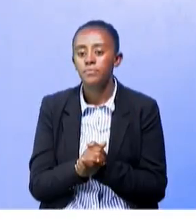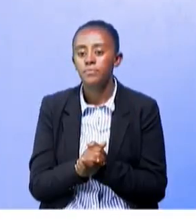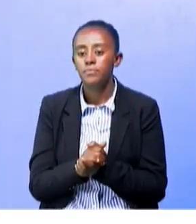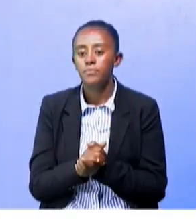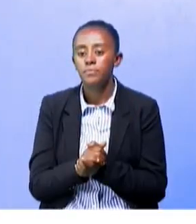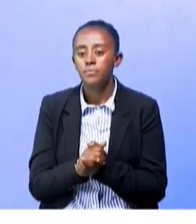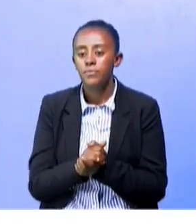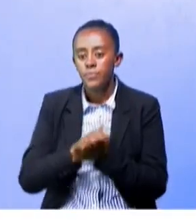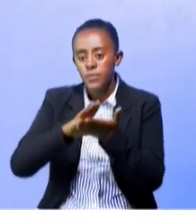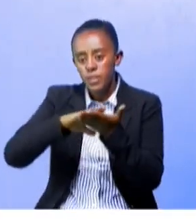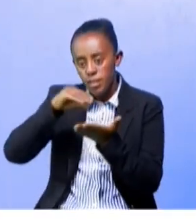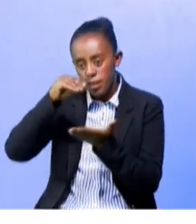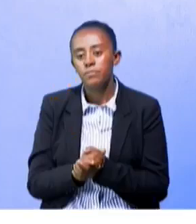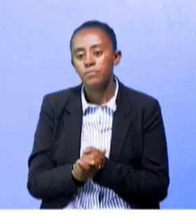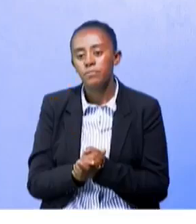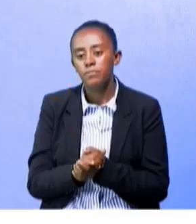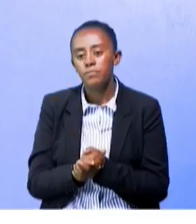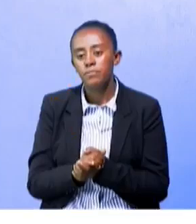Learning